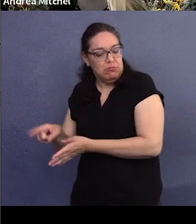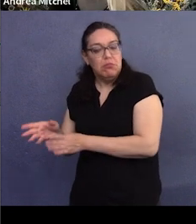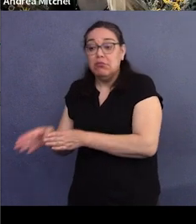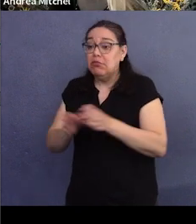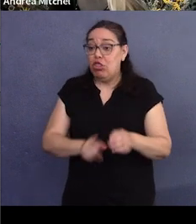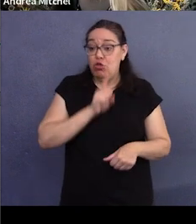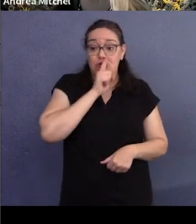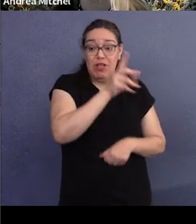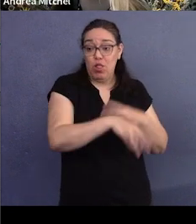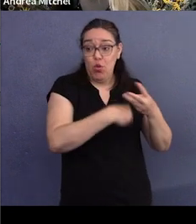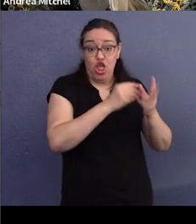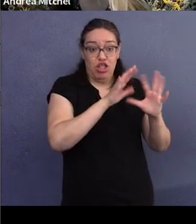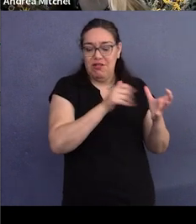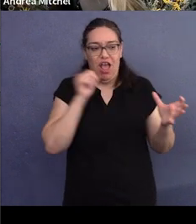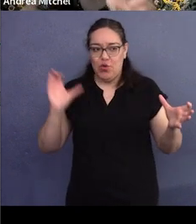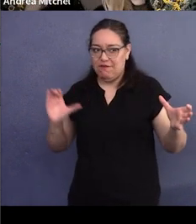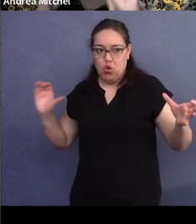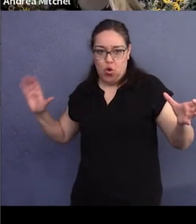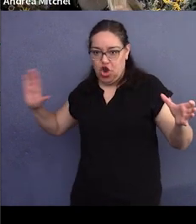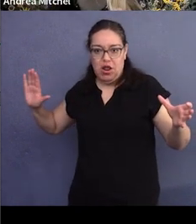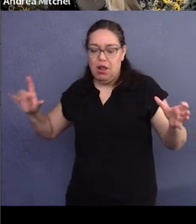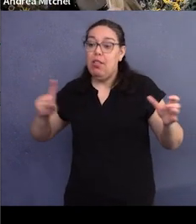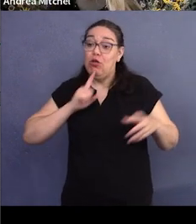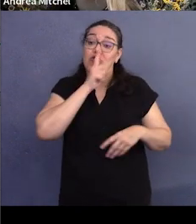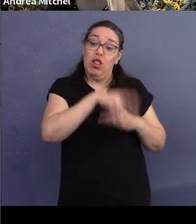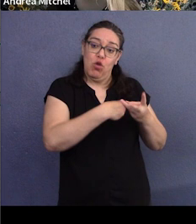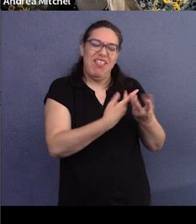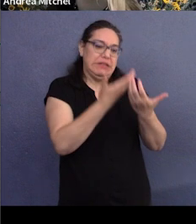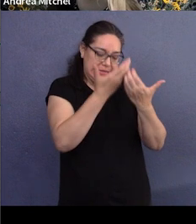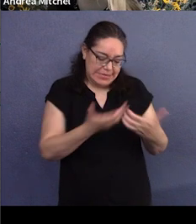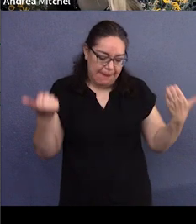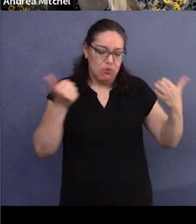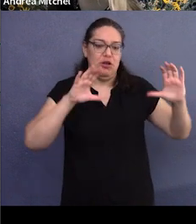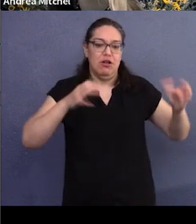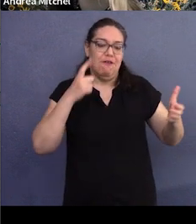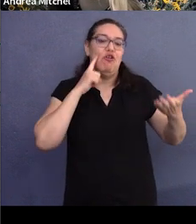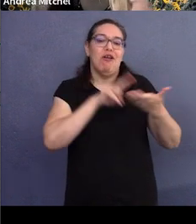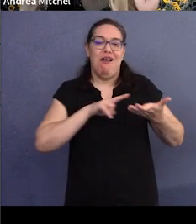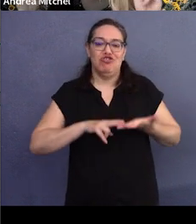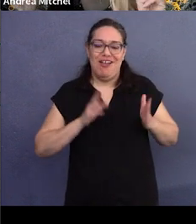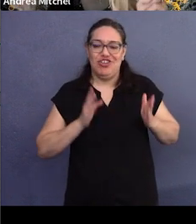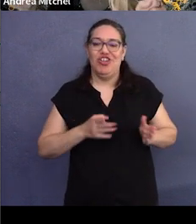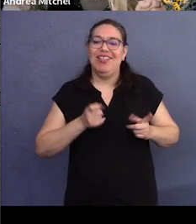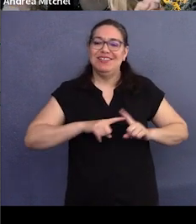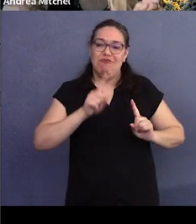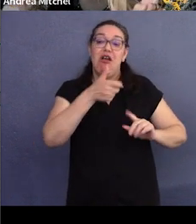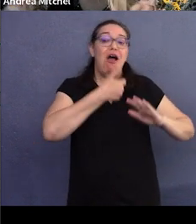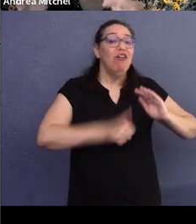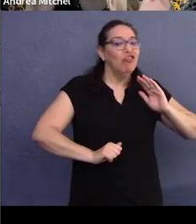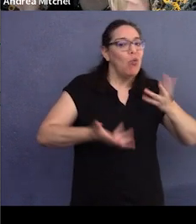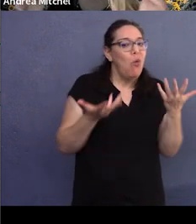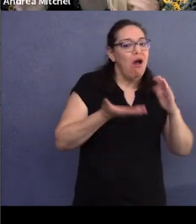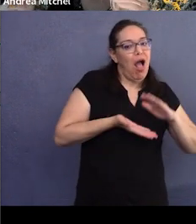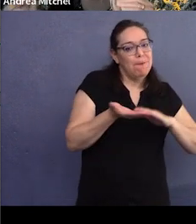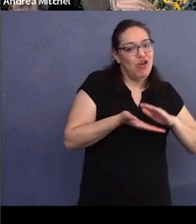not creative core world, there's a whole separate category for contractors, and that's under operating costs.